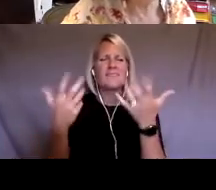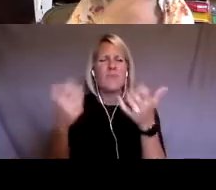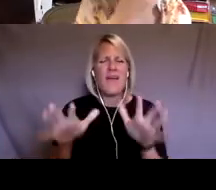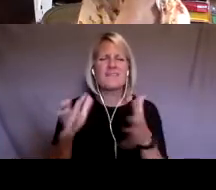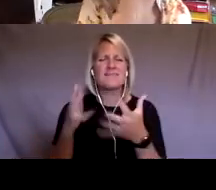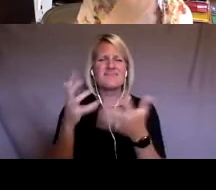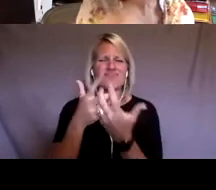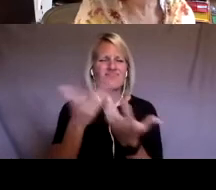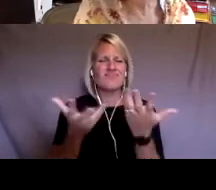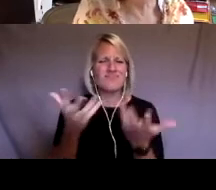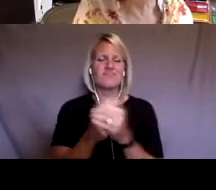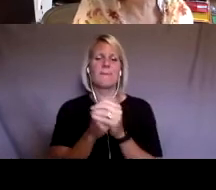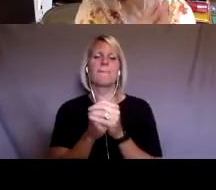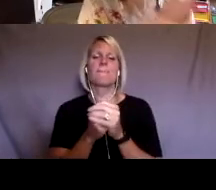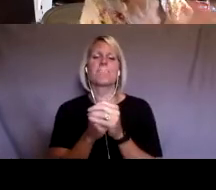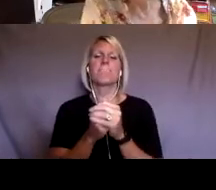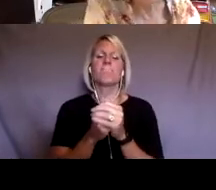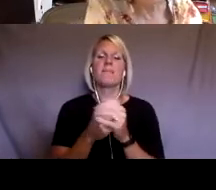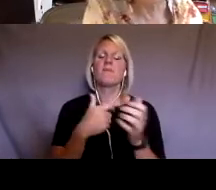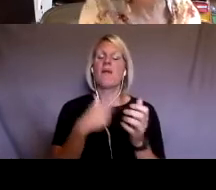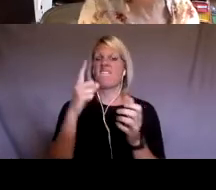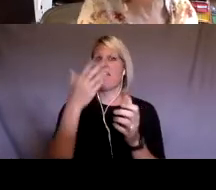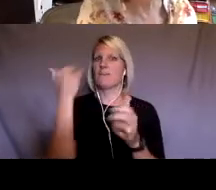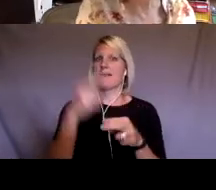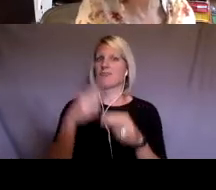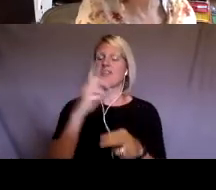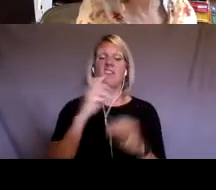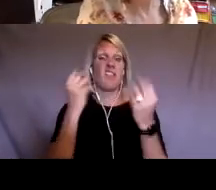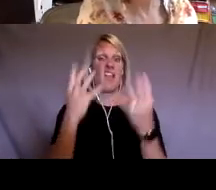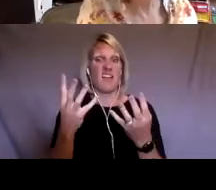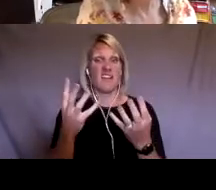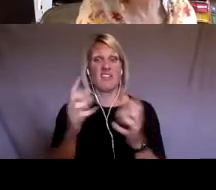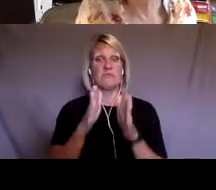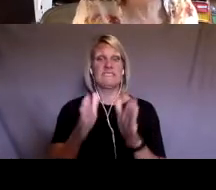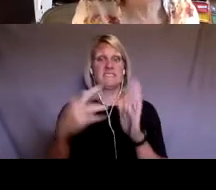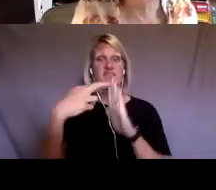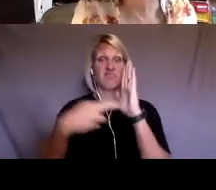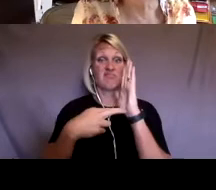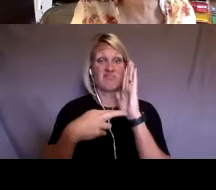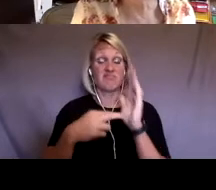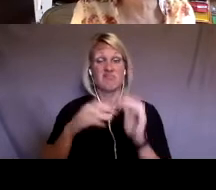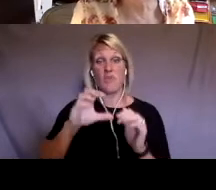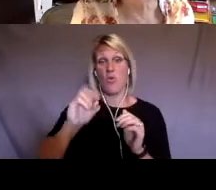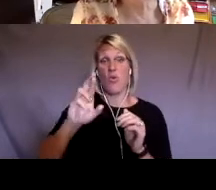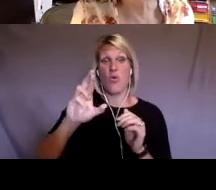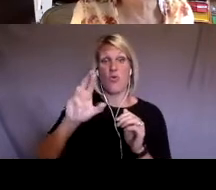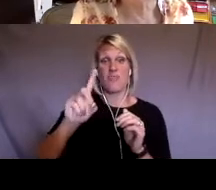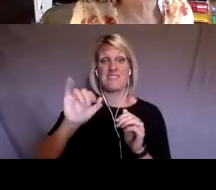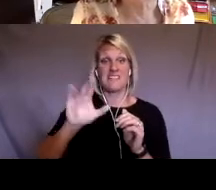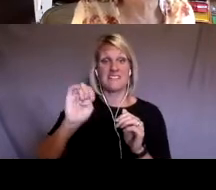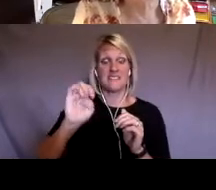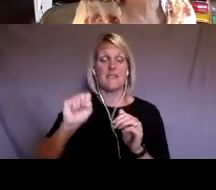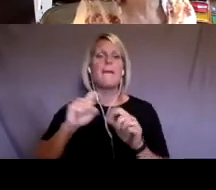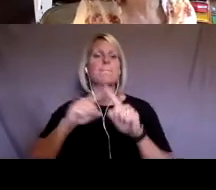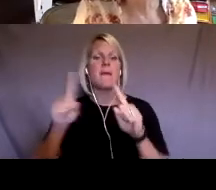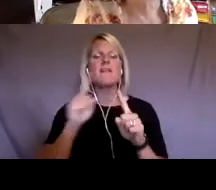I forgot to mention that there are a lot of street ordinances, but a lot of these ordinances are also